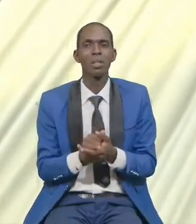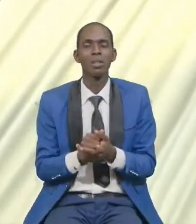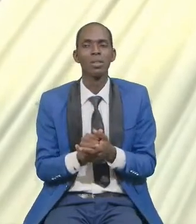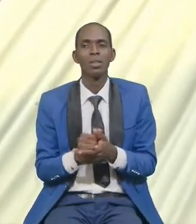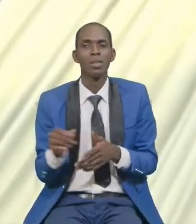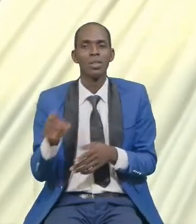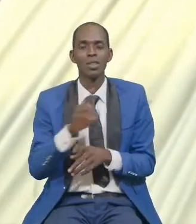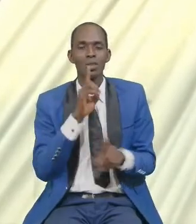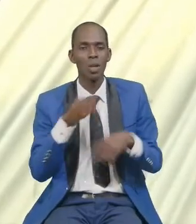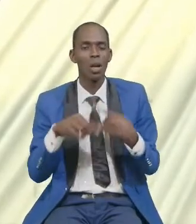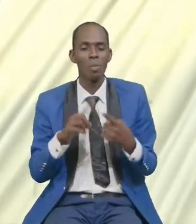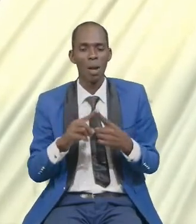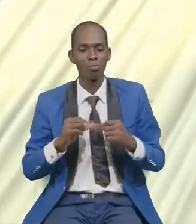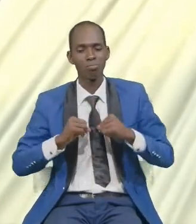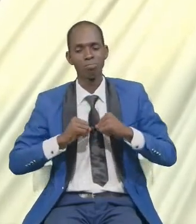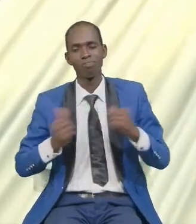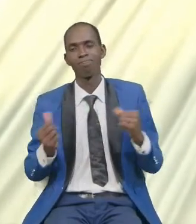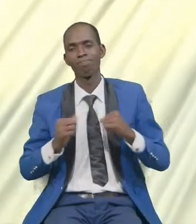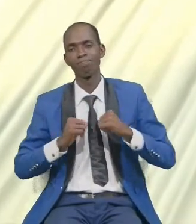about